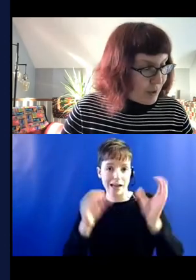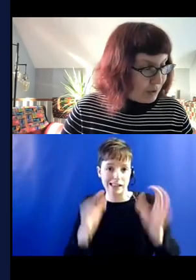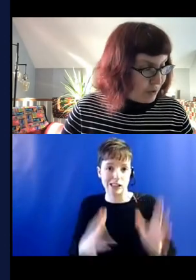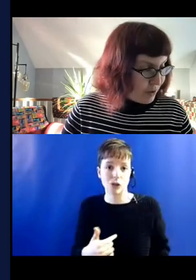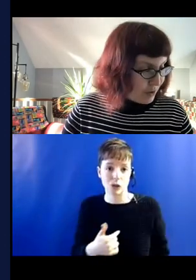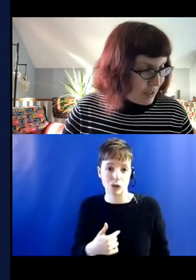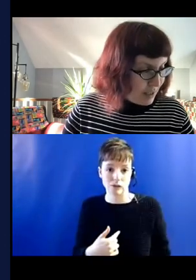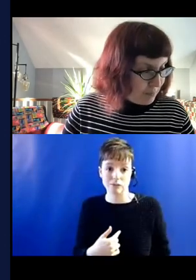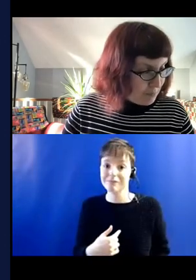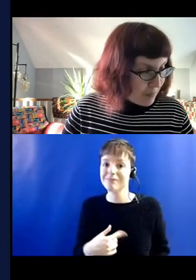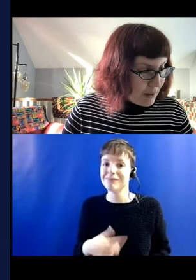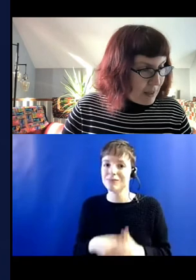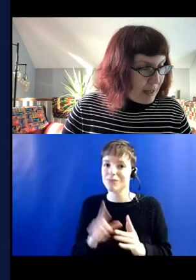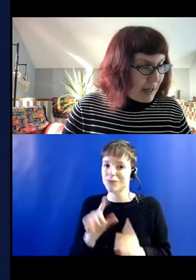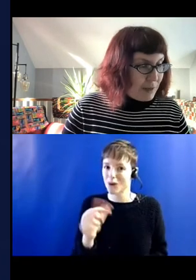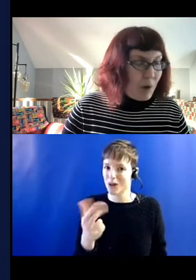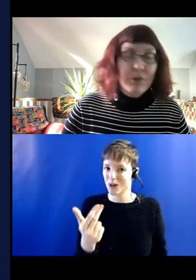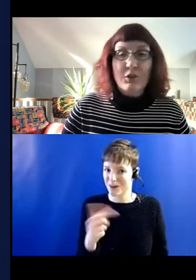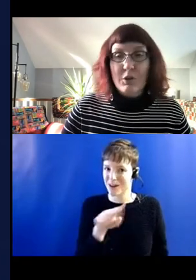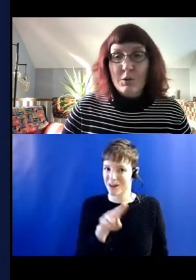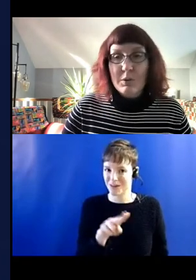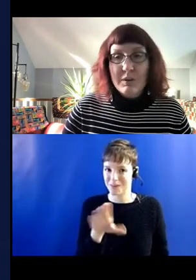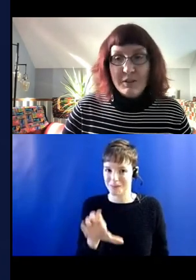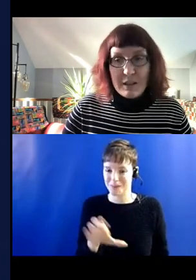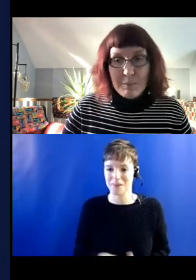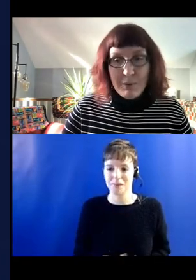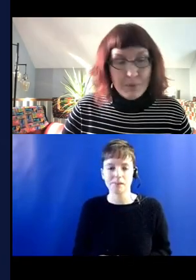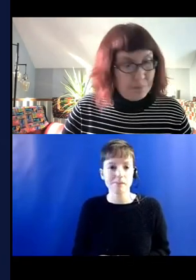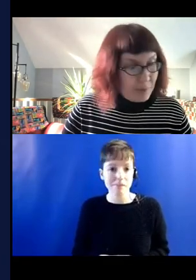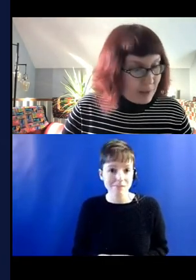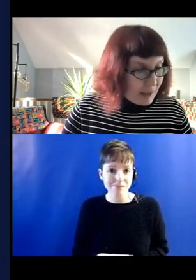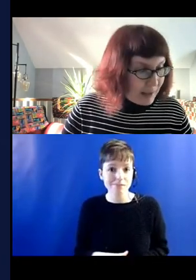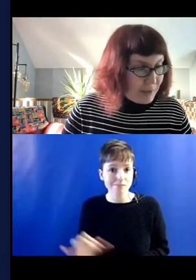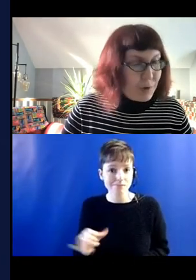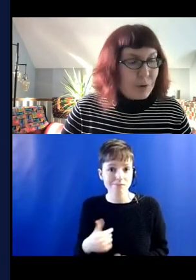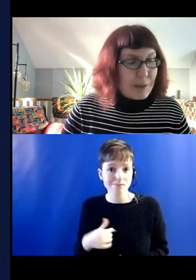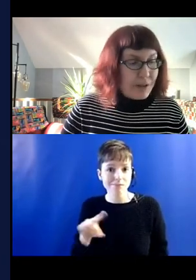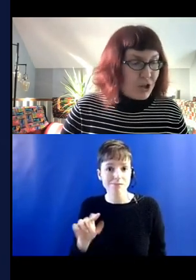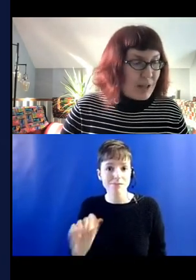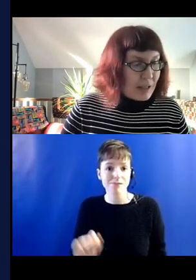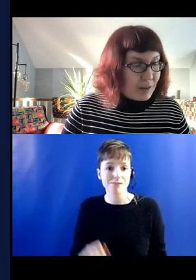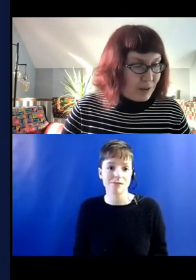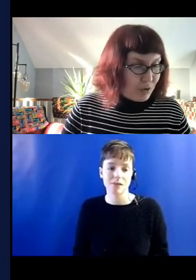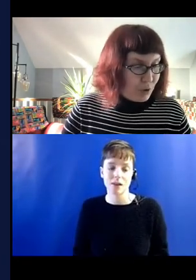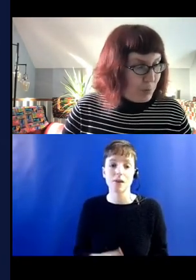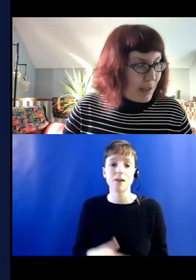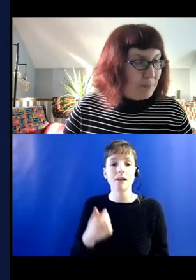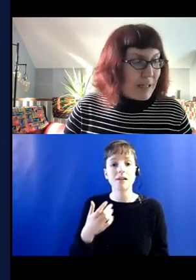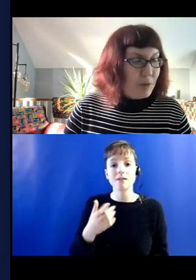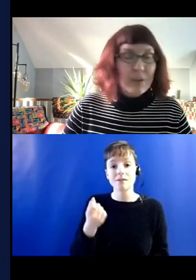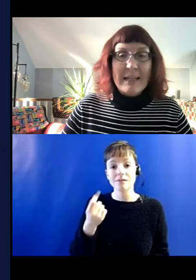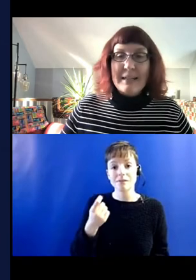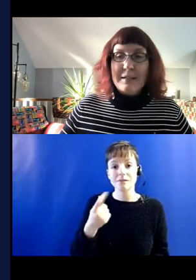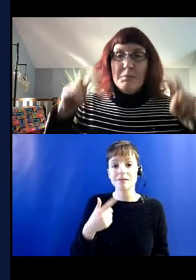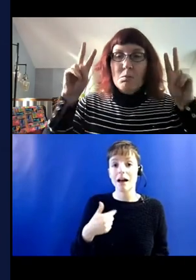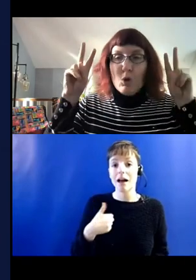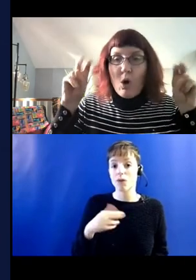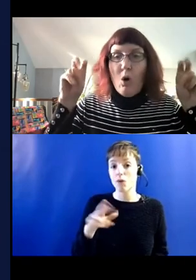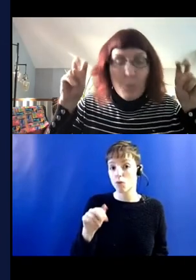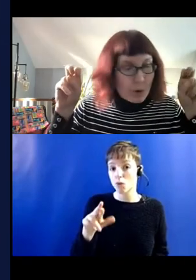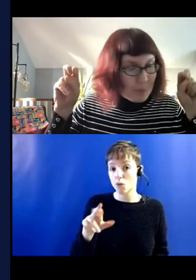since 2013. I am also disabled. I live with a rare genetic syndrome and many